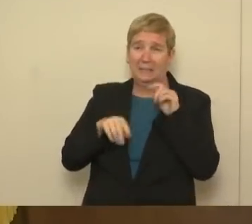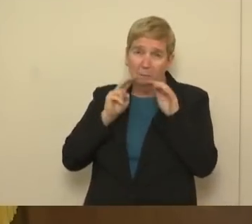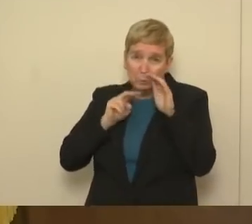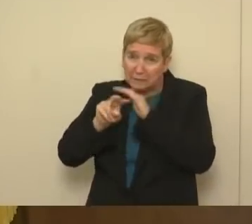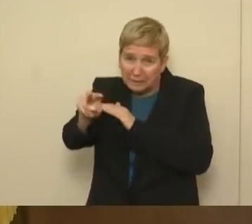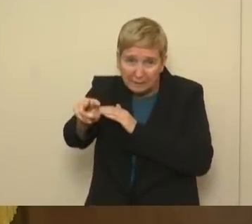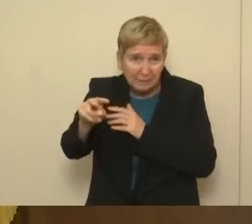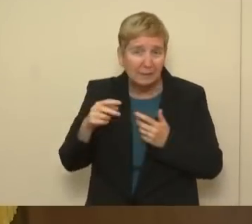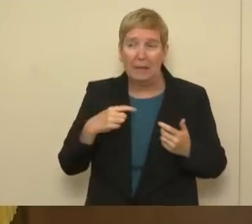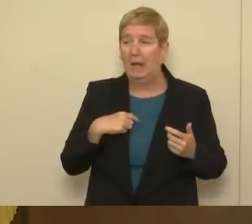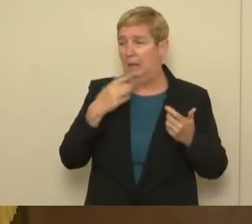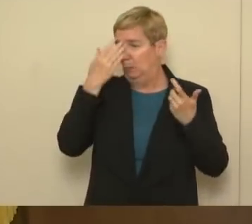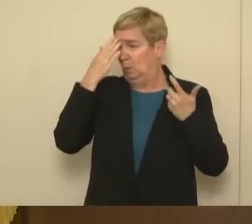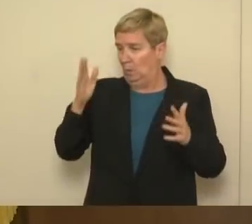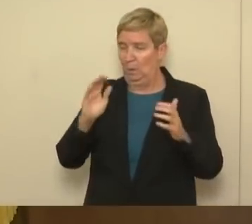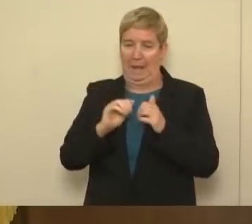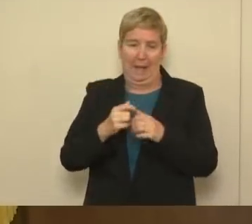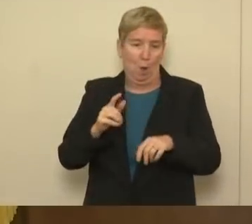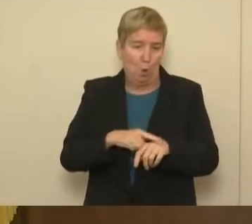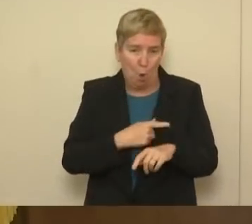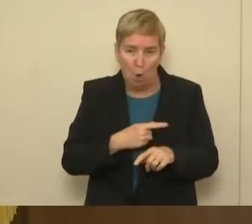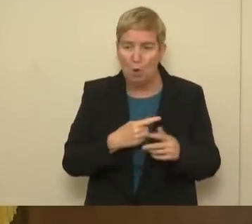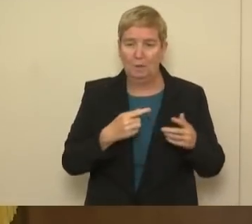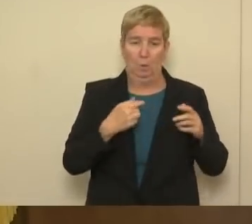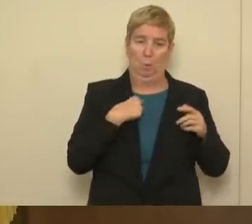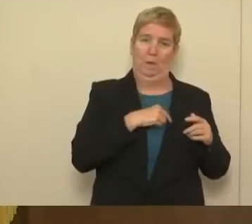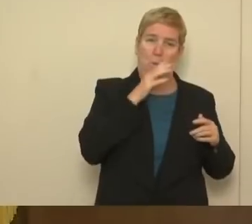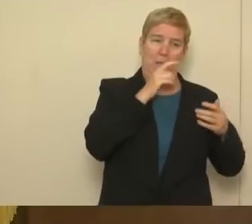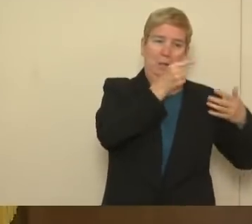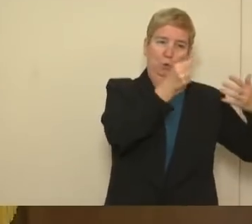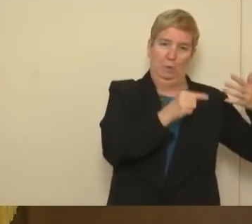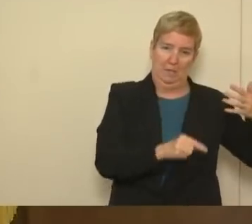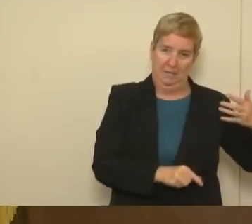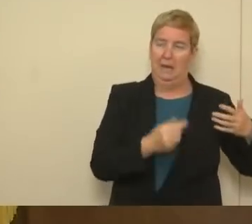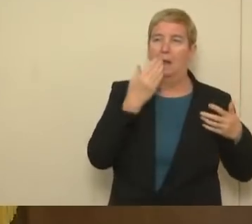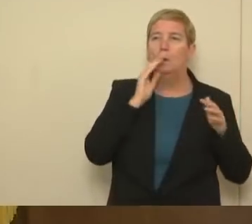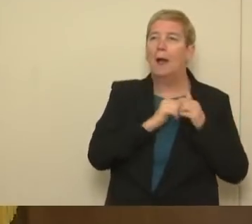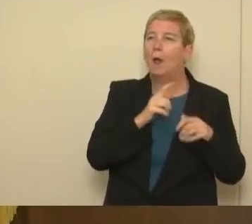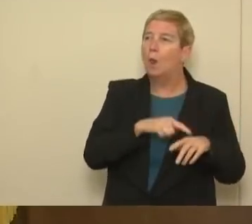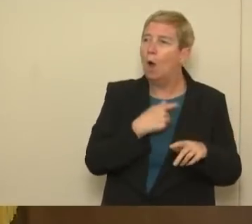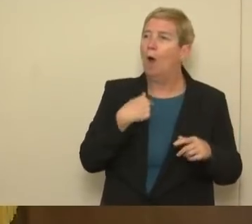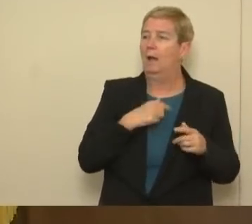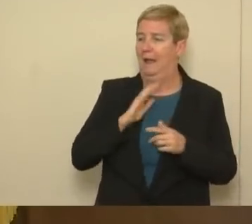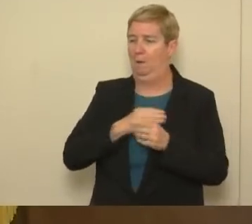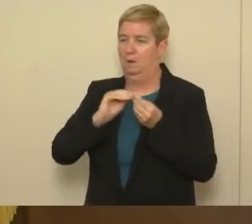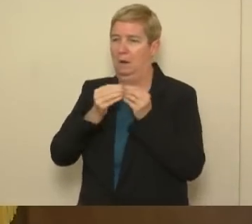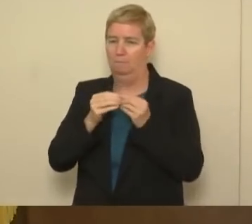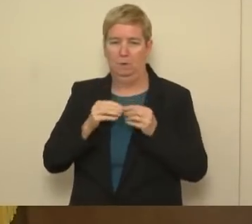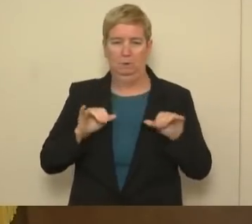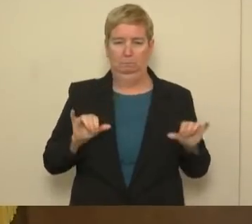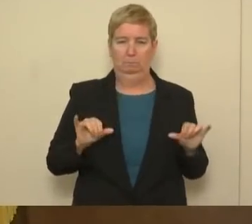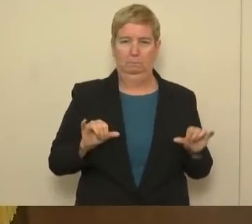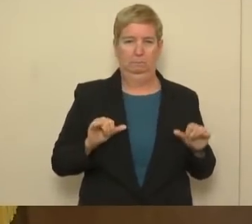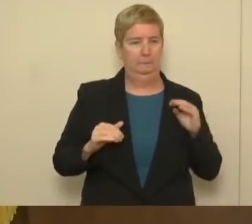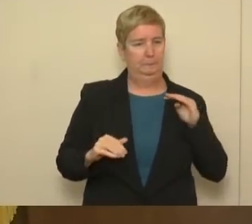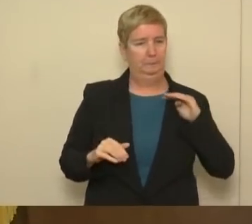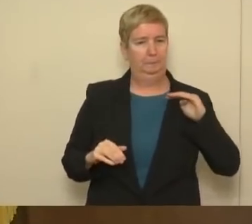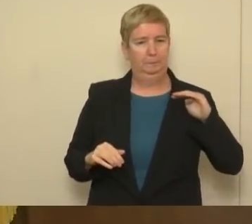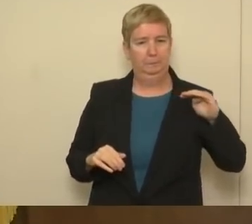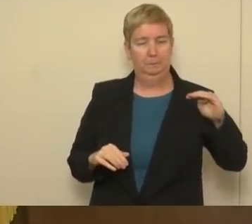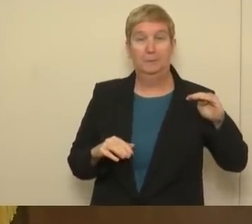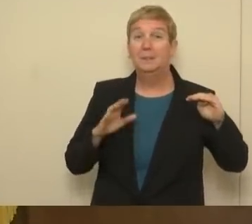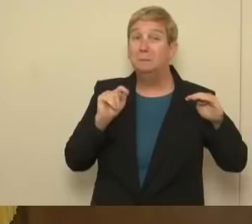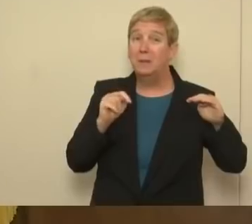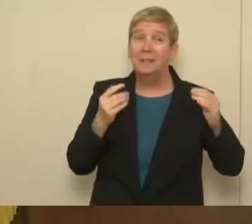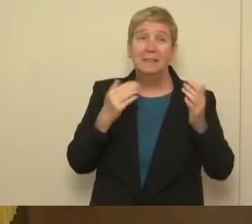how long we can, hold the gating criteria. And I want to make sure that kids are safe first, along